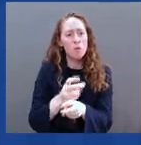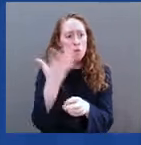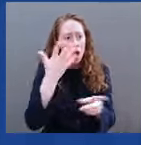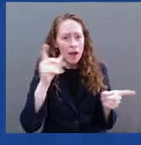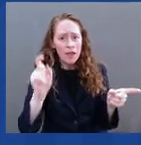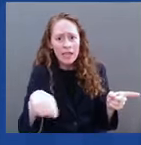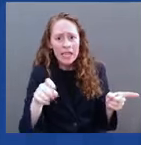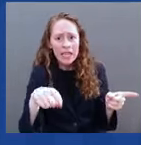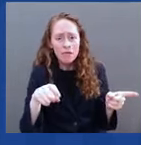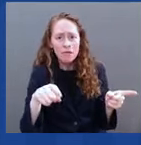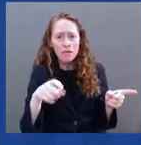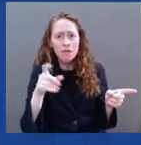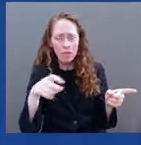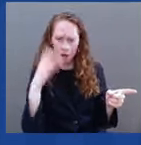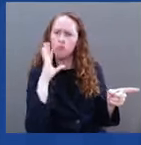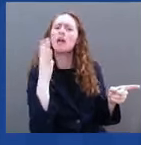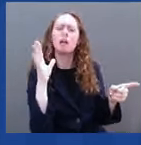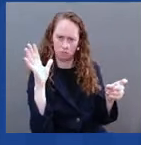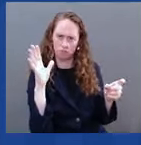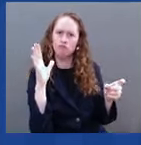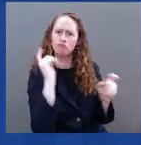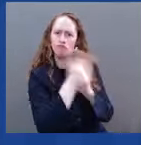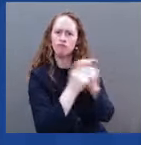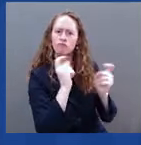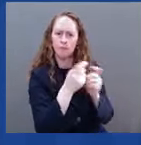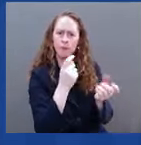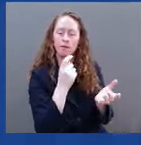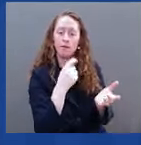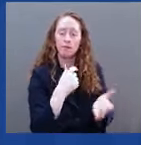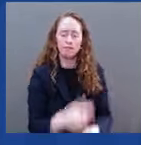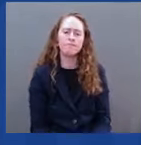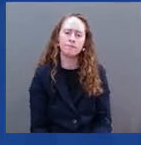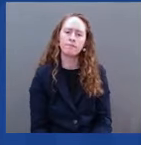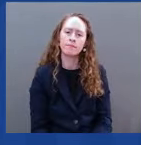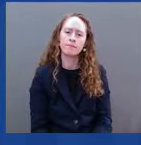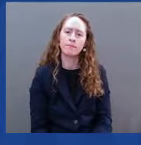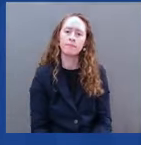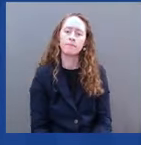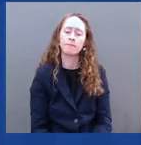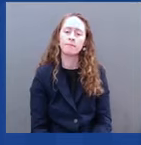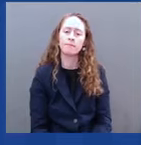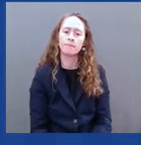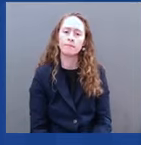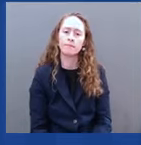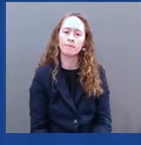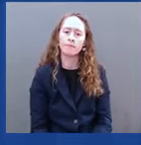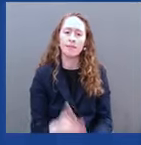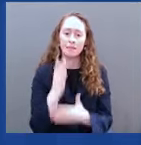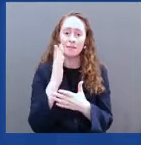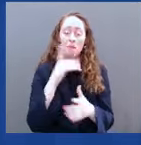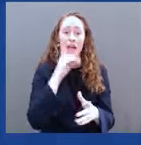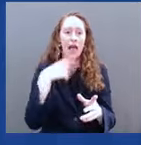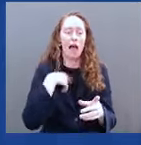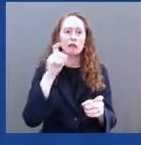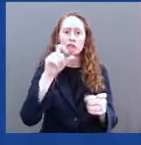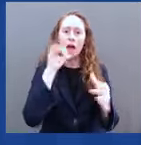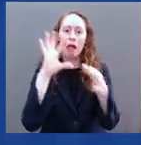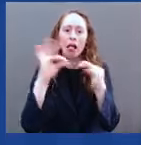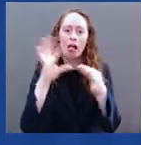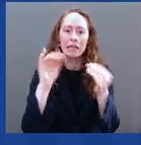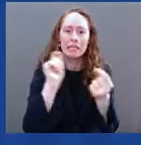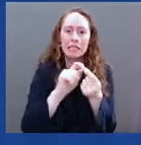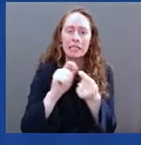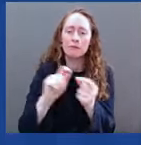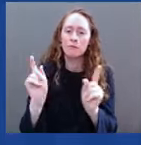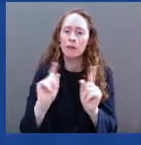going to be able to see, I guess I'm not supposed to say where I'm going, am I? But anyway, I hope I get to see a lot of